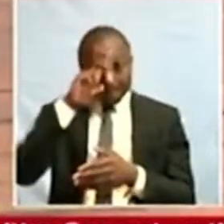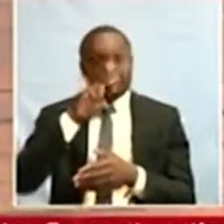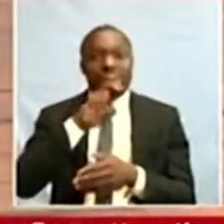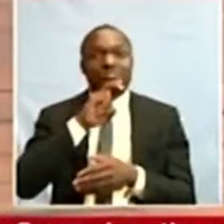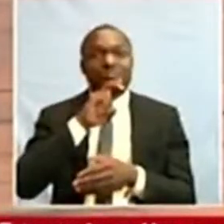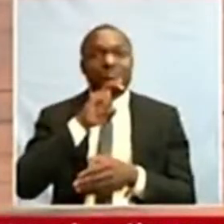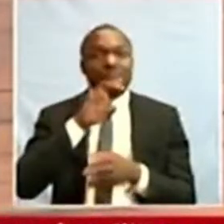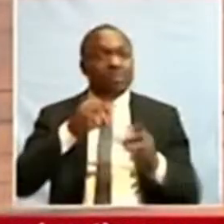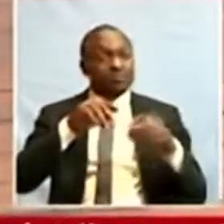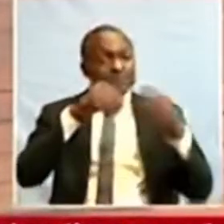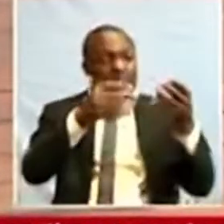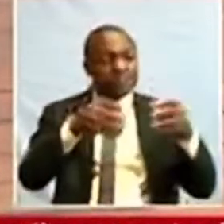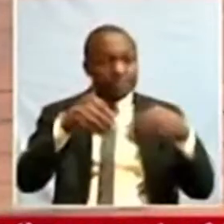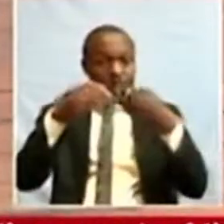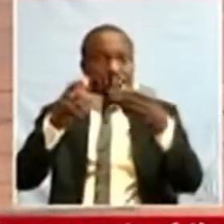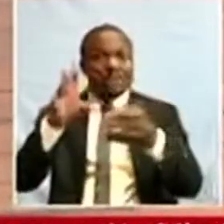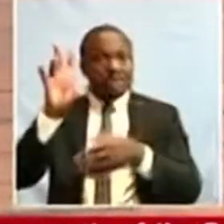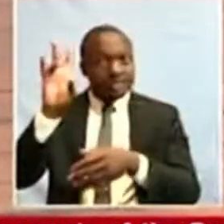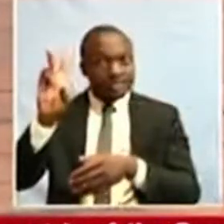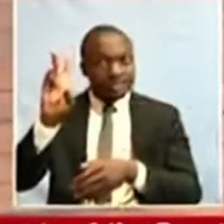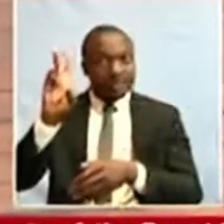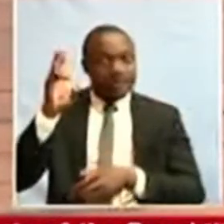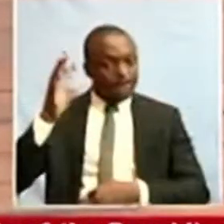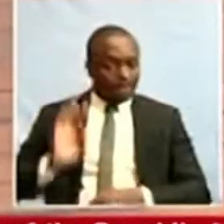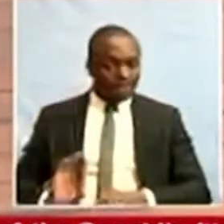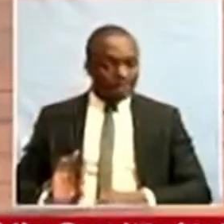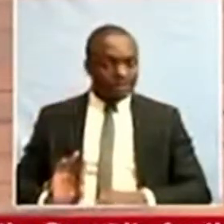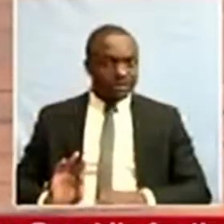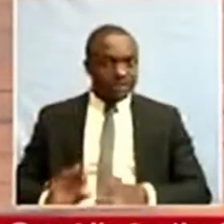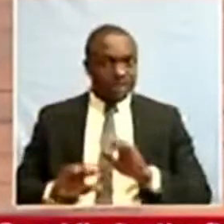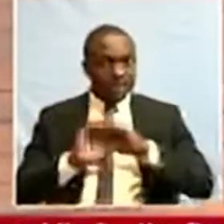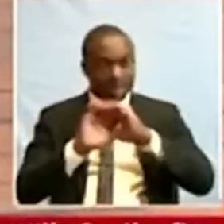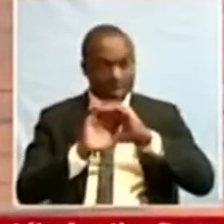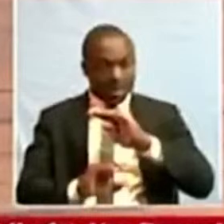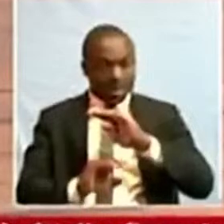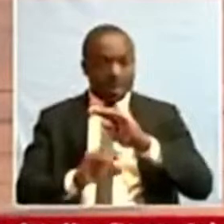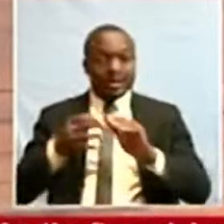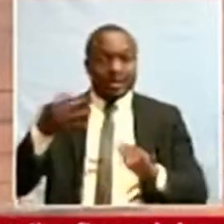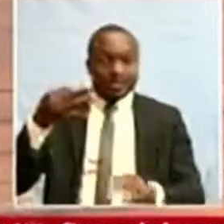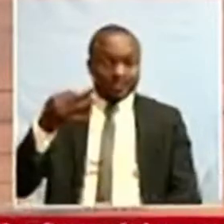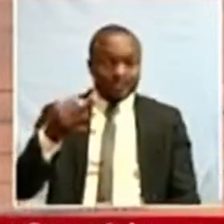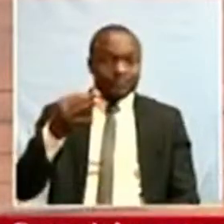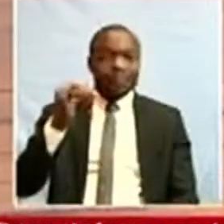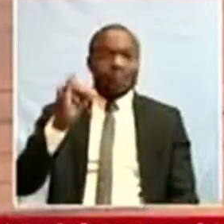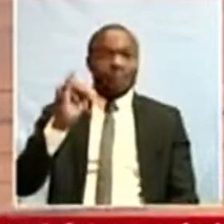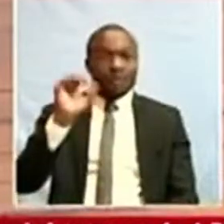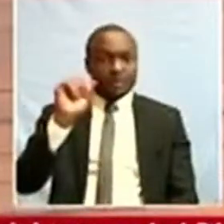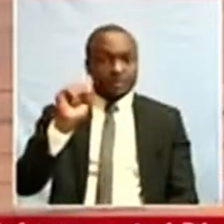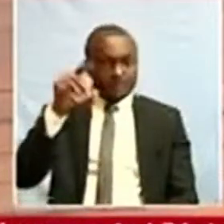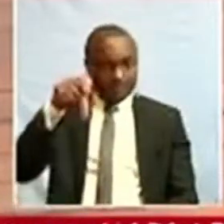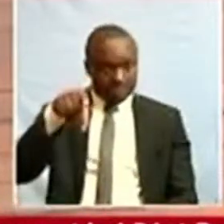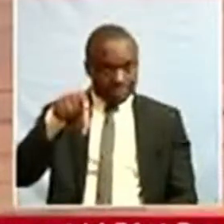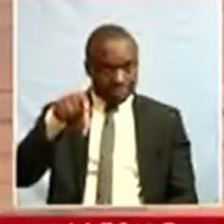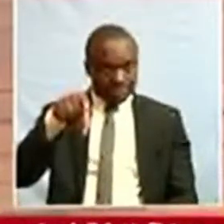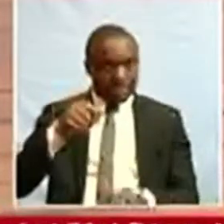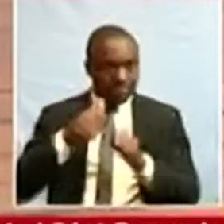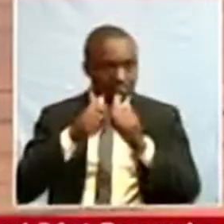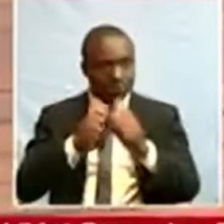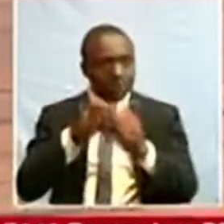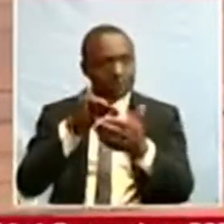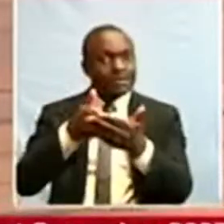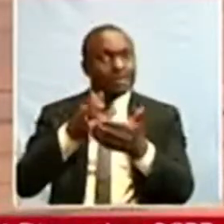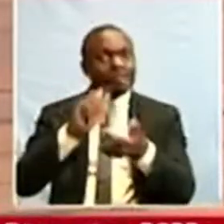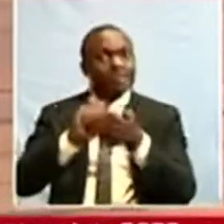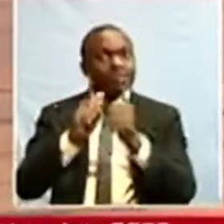21 goats were given to 7 beneficiaries who were under FISIP, And according to this